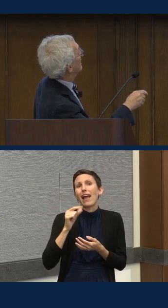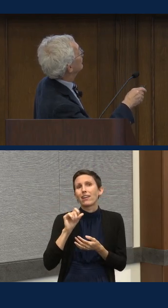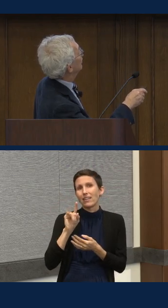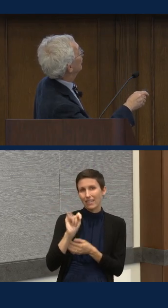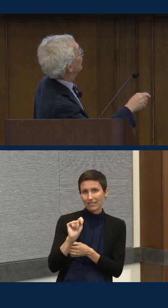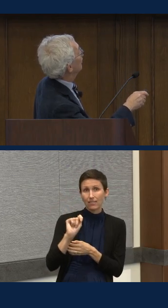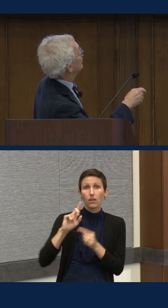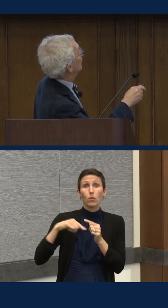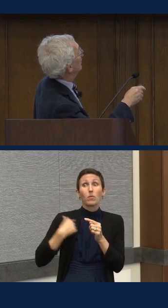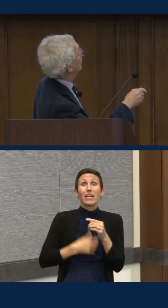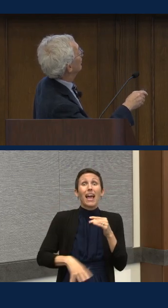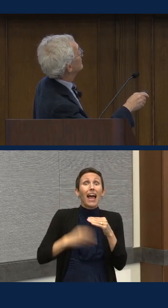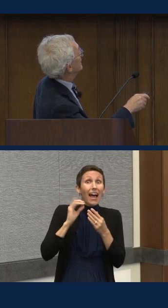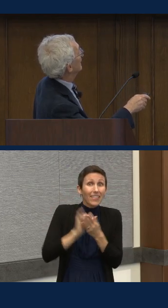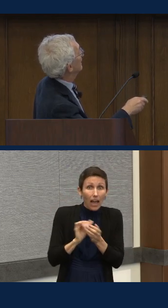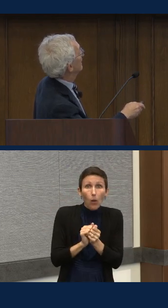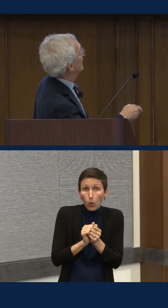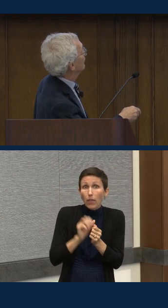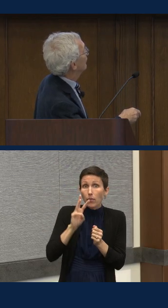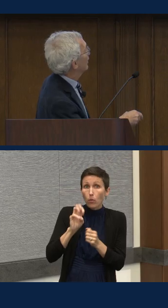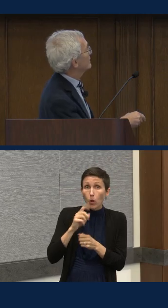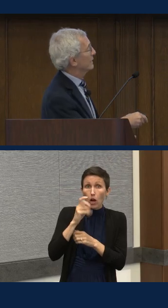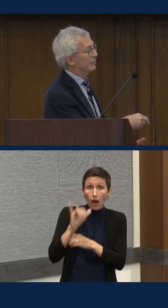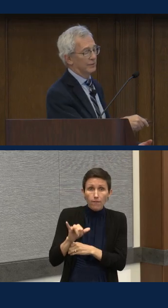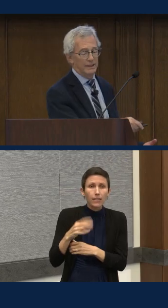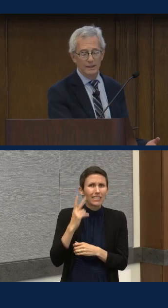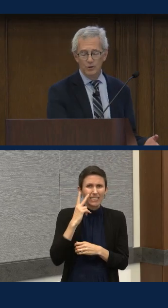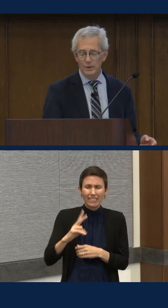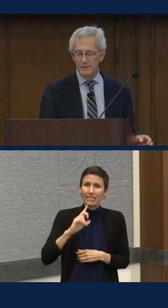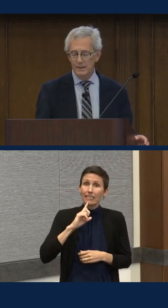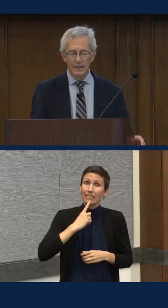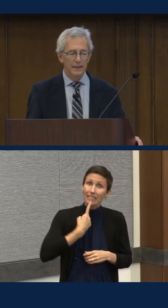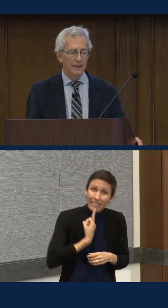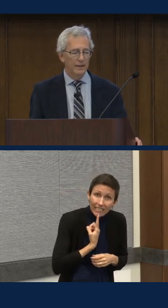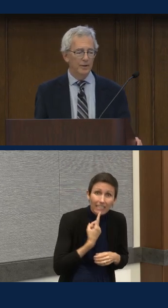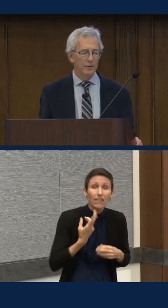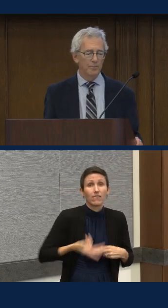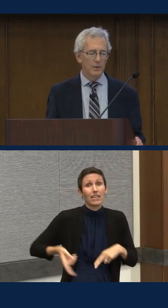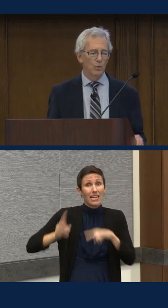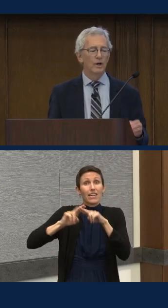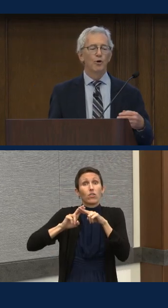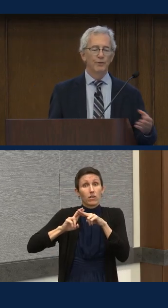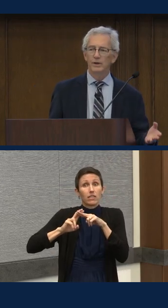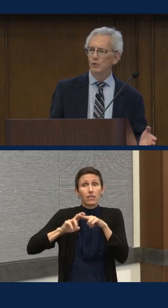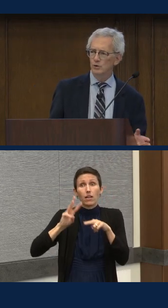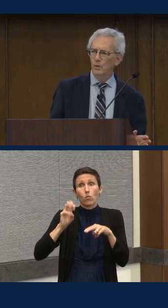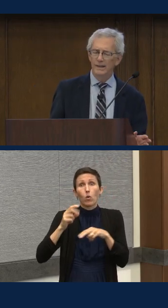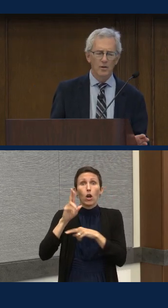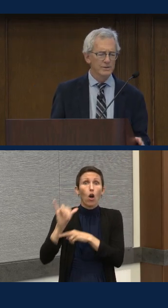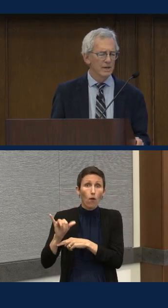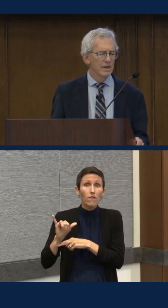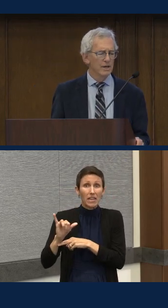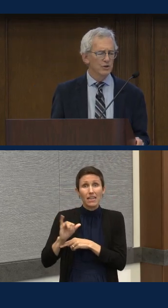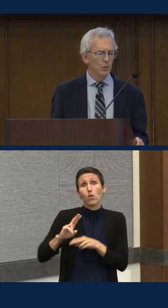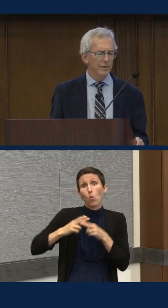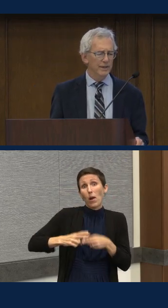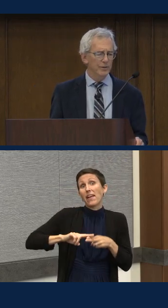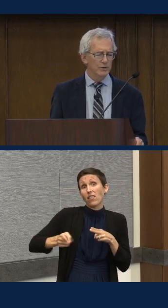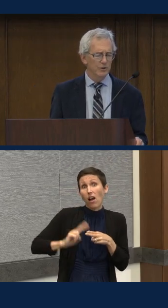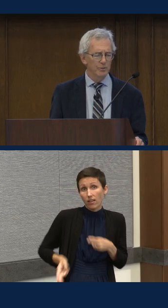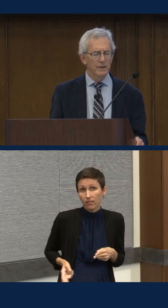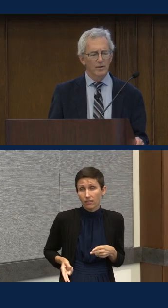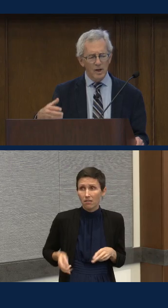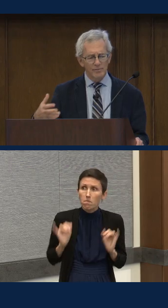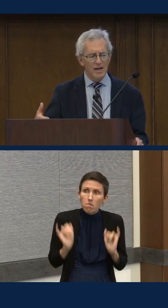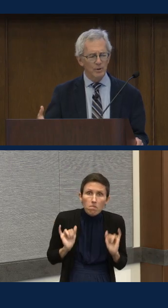add that to the Wegovy treatment, you can see a very significant increase in the Wegovy-induced weight loss. So we think